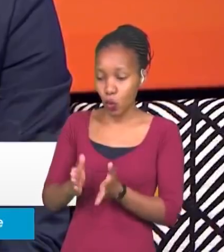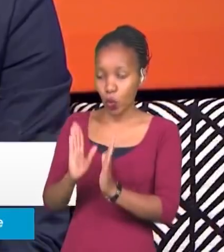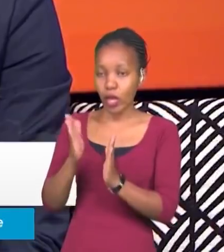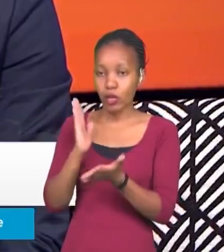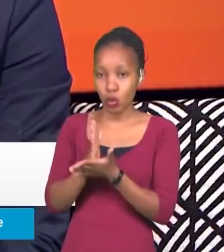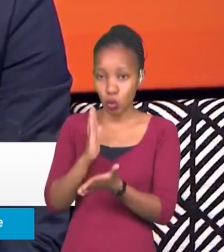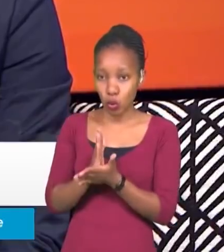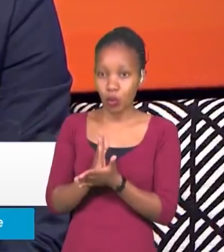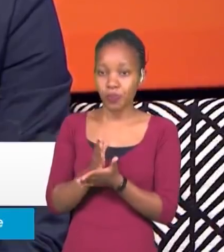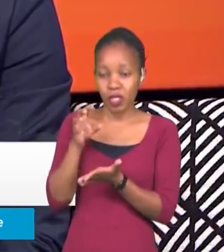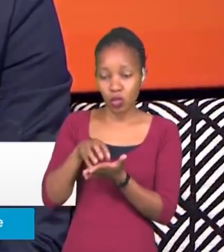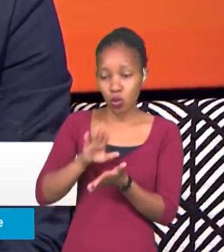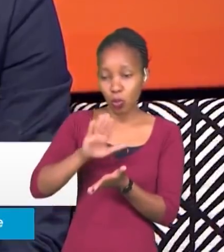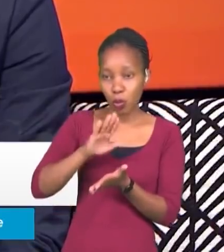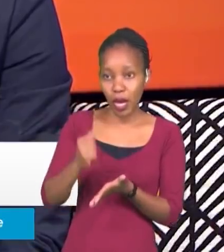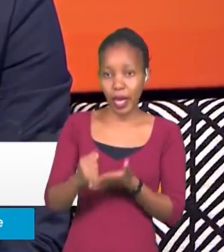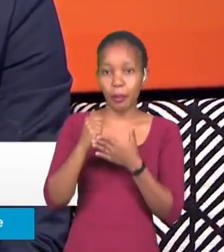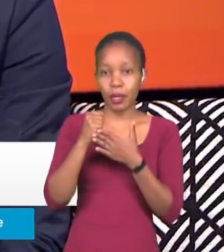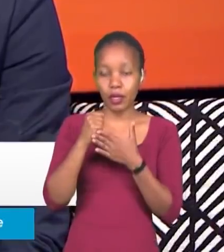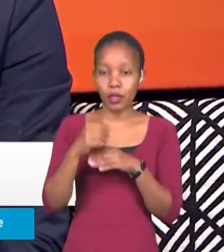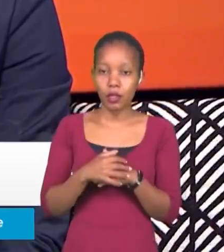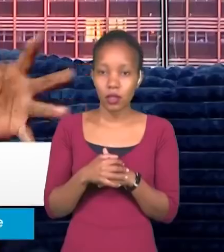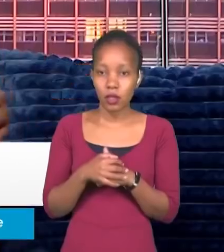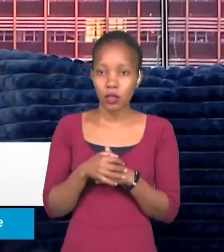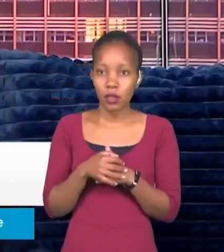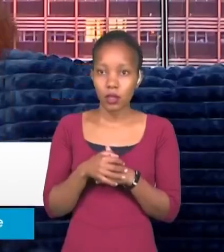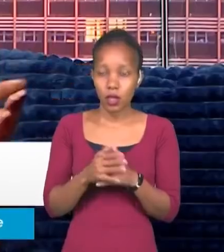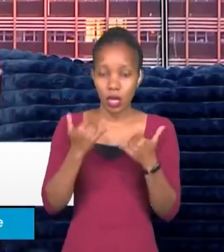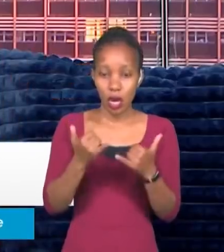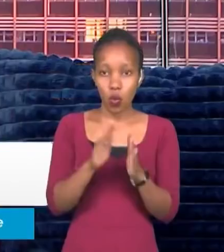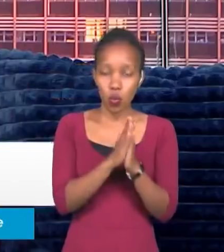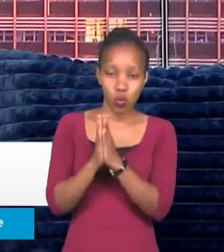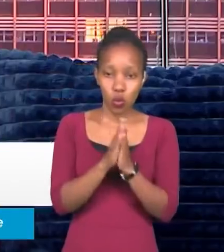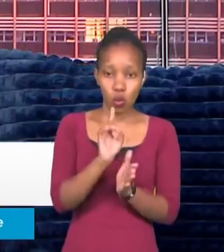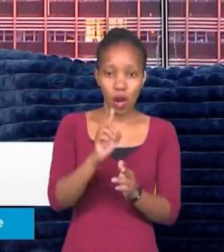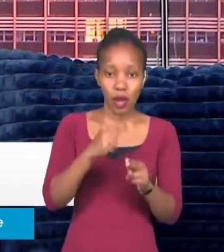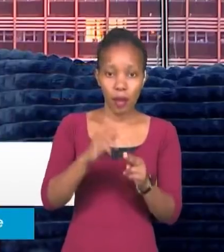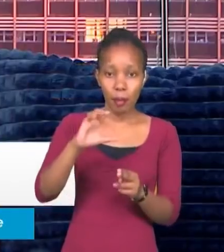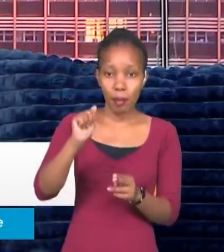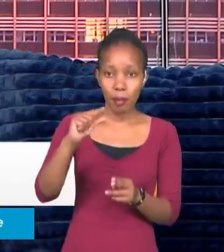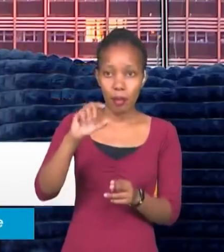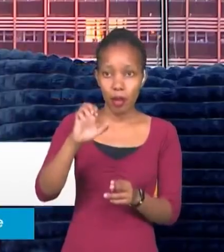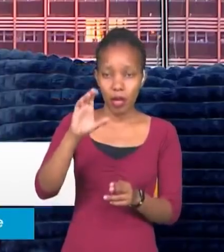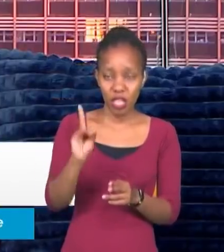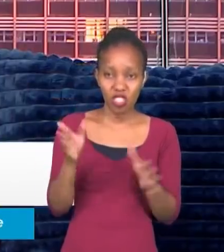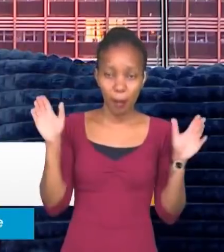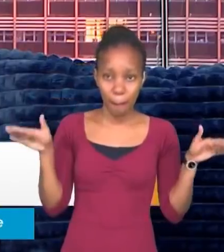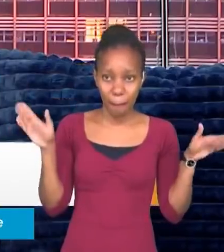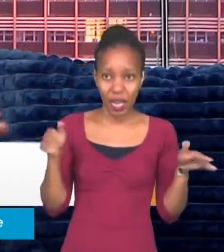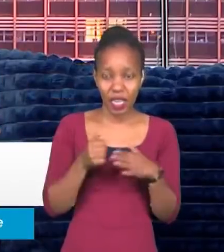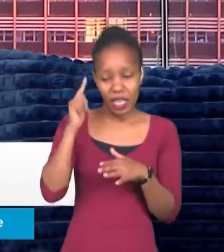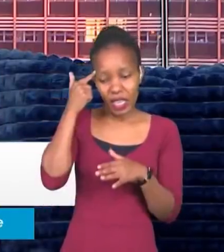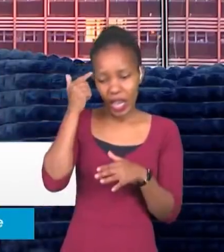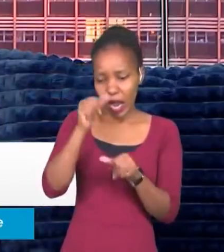suits your situation. Mm-hmm. And so with the caged bird in Maya Angelou's, it would refer to maybe someone who is caged. Mm-hmm. Think